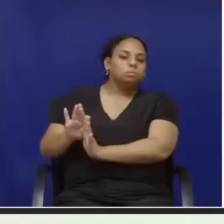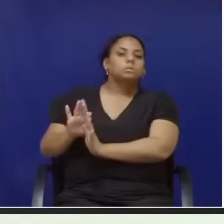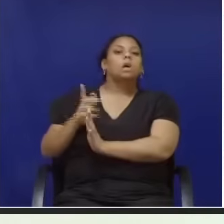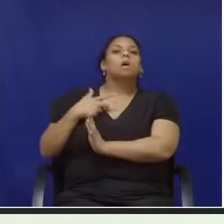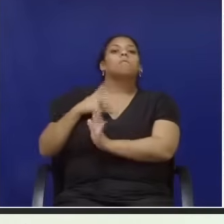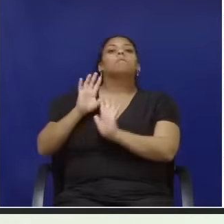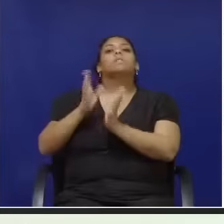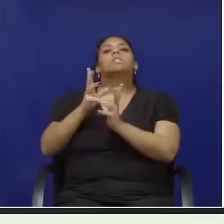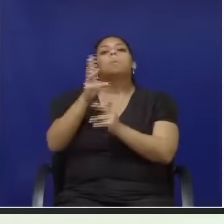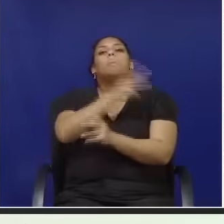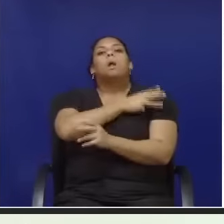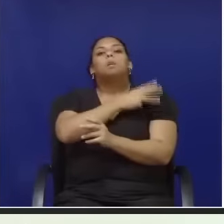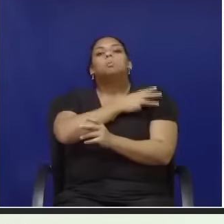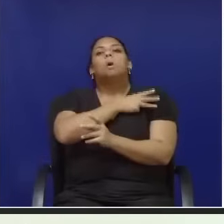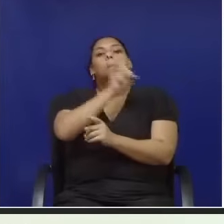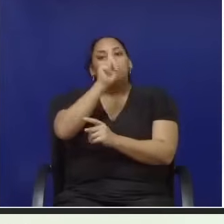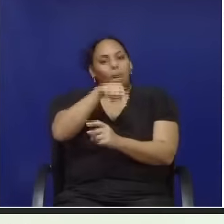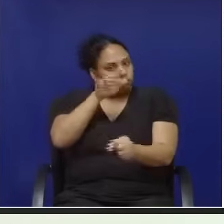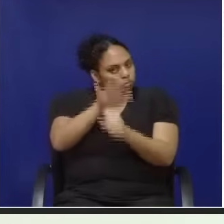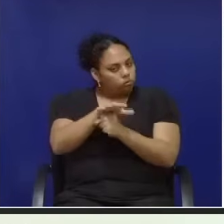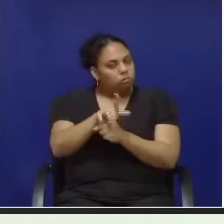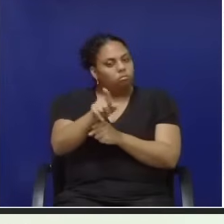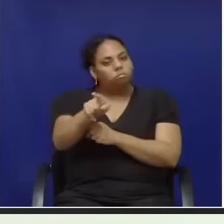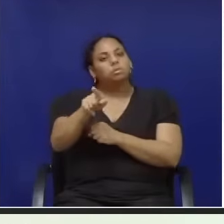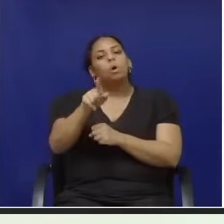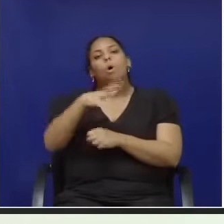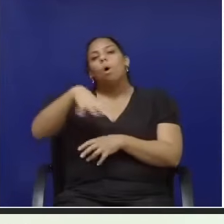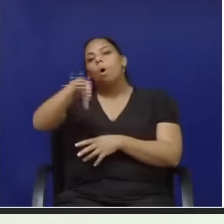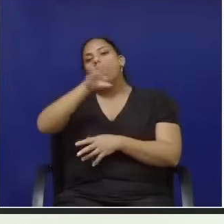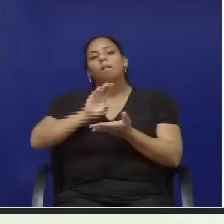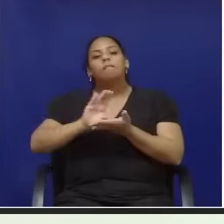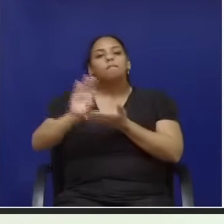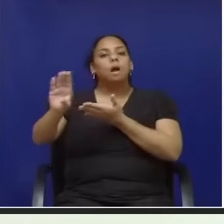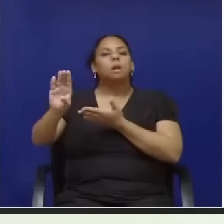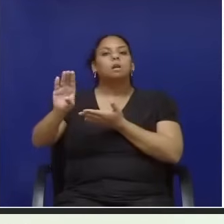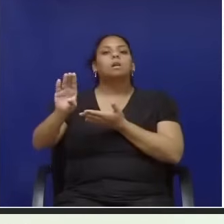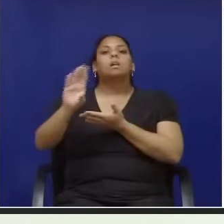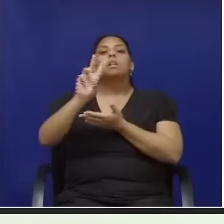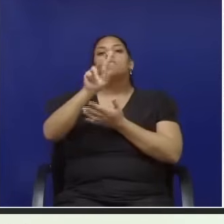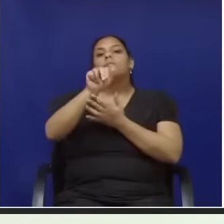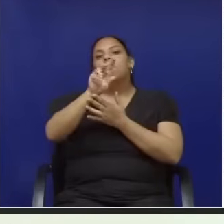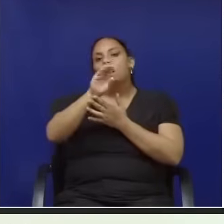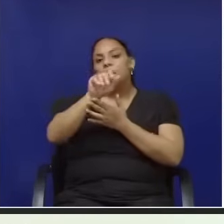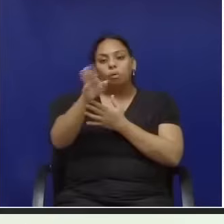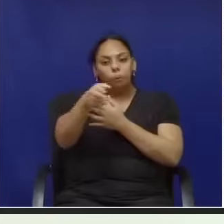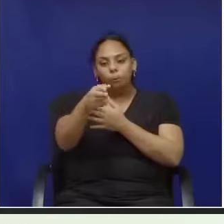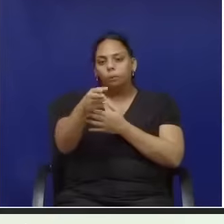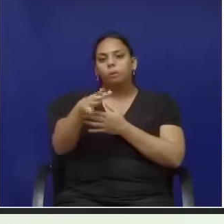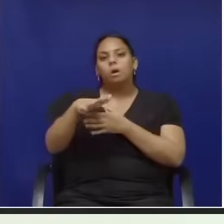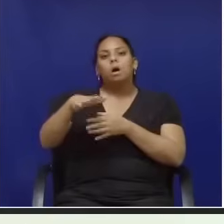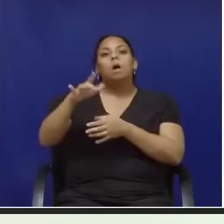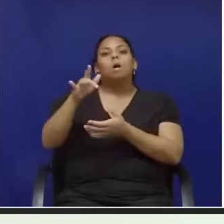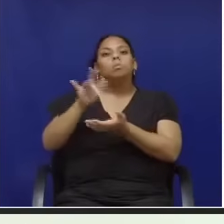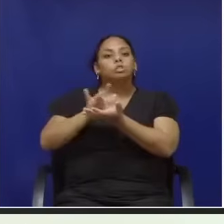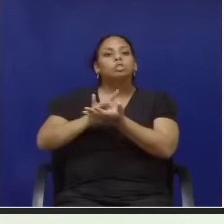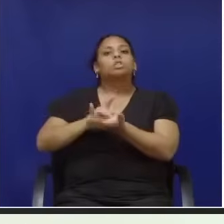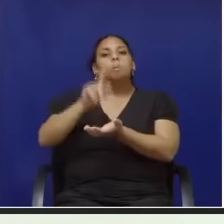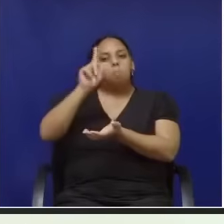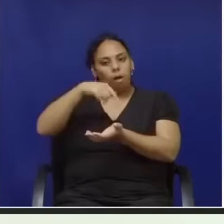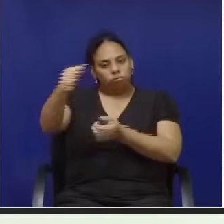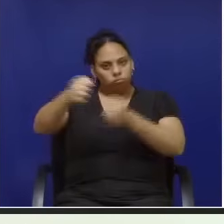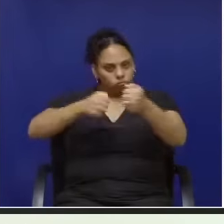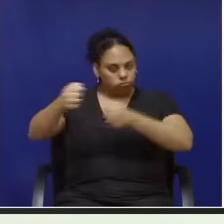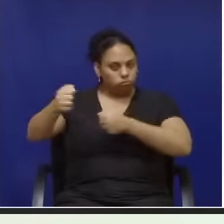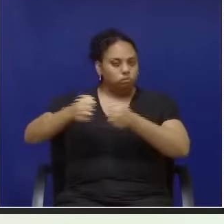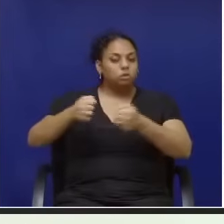with management that they must fill up all funded vacant posts within intelligence. And we believe this decision